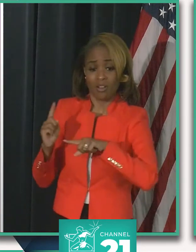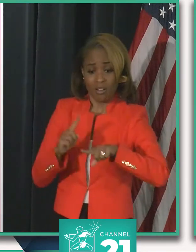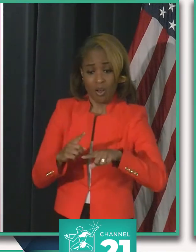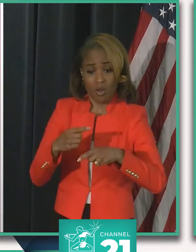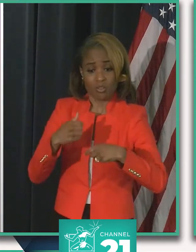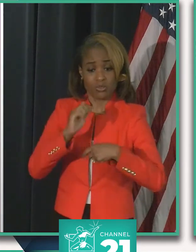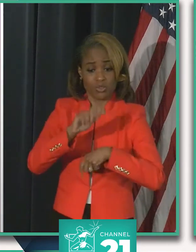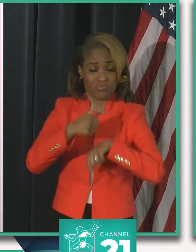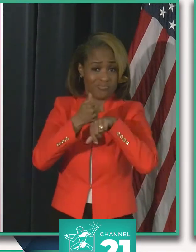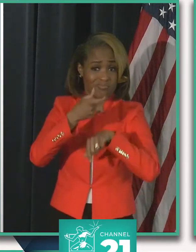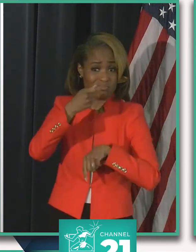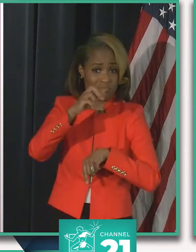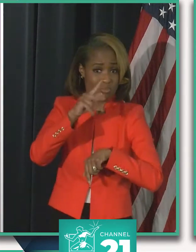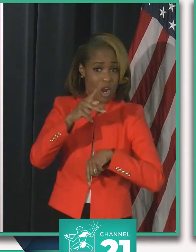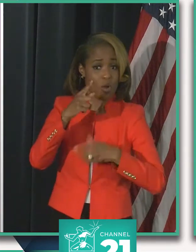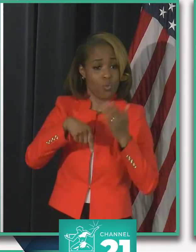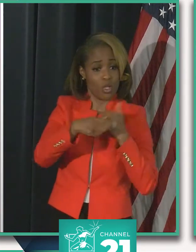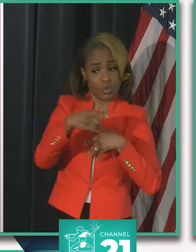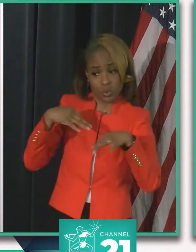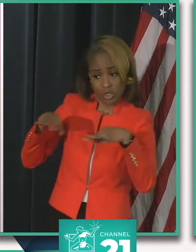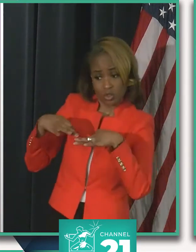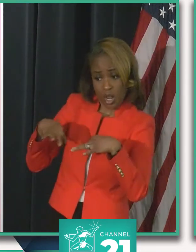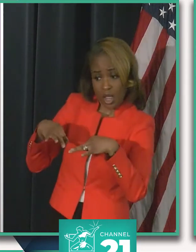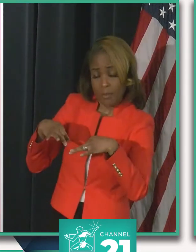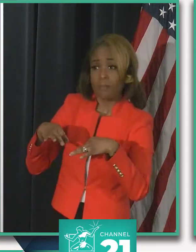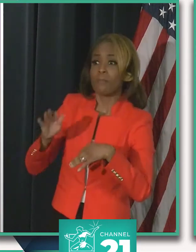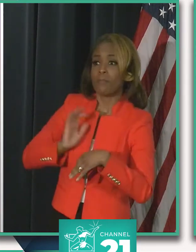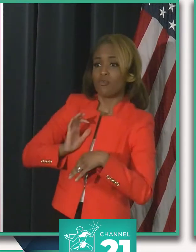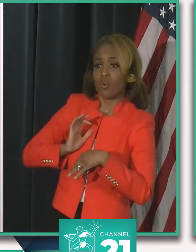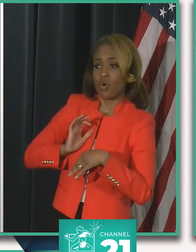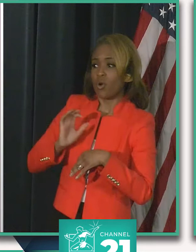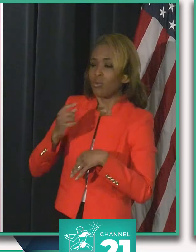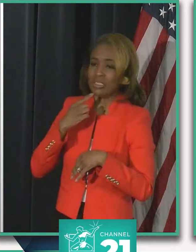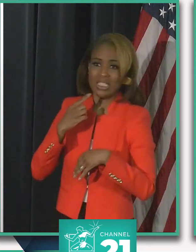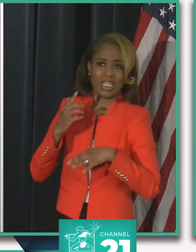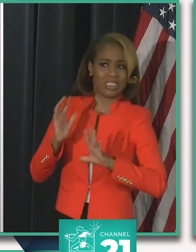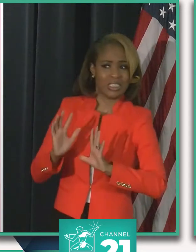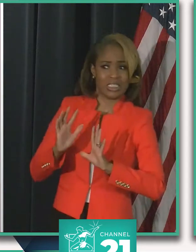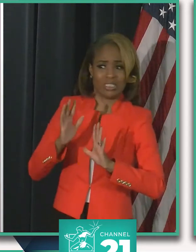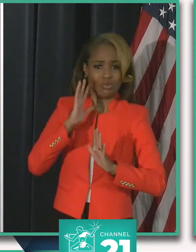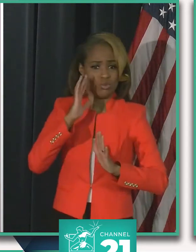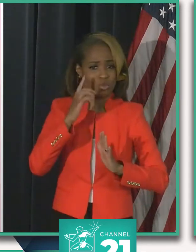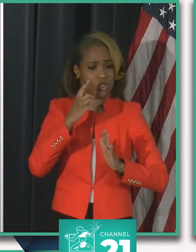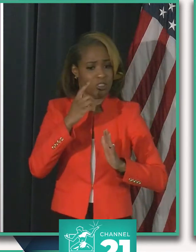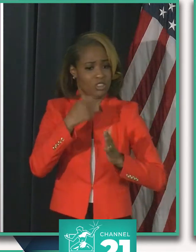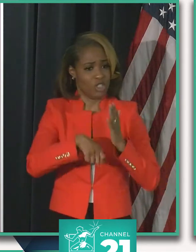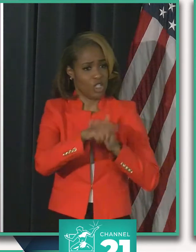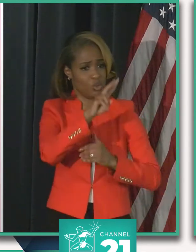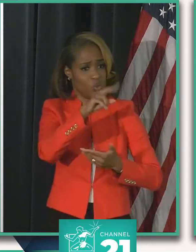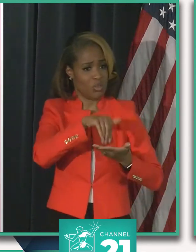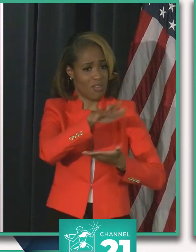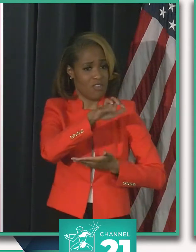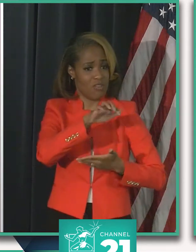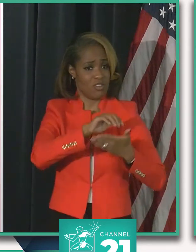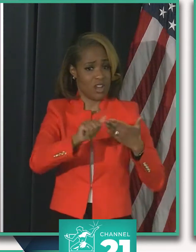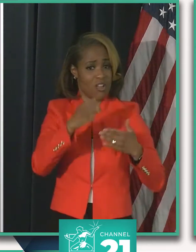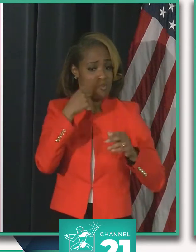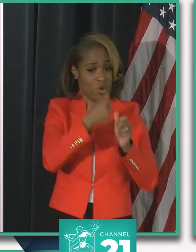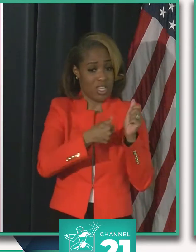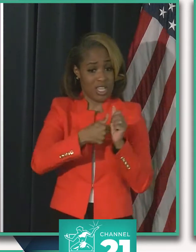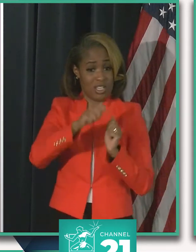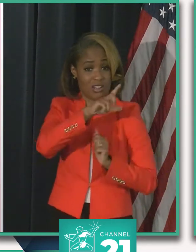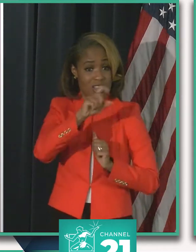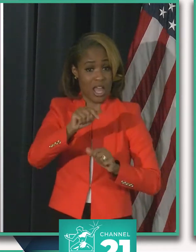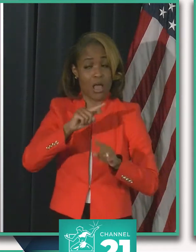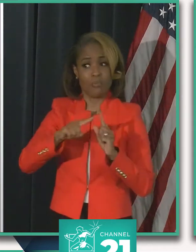the park that you described to the mayor. Originally, Mr. Mayor, we were saying we were going to charge you $2,500 per lot. We reduced